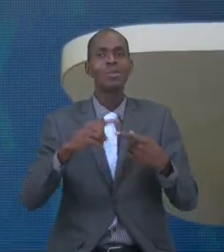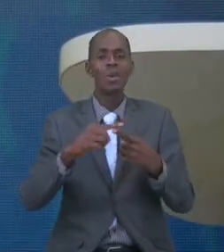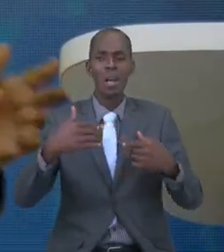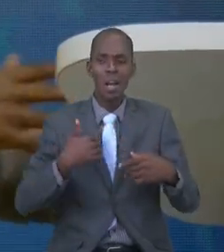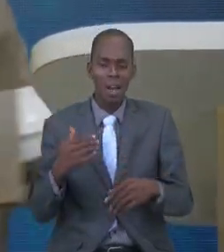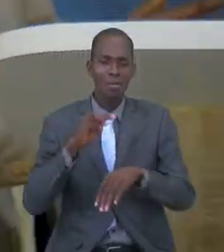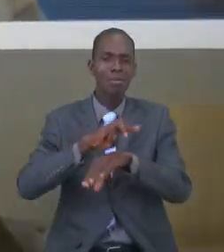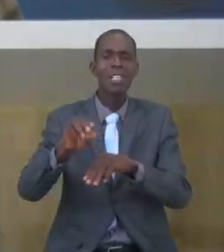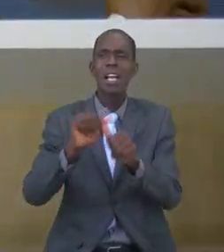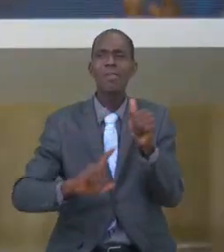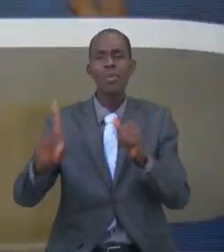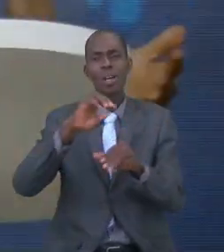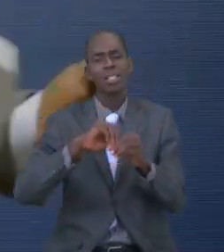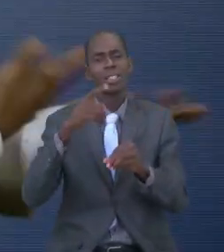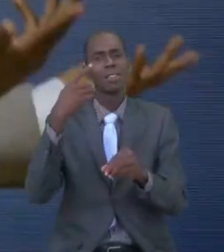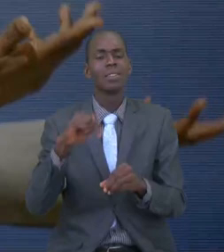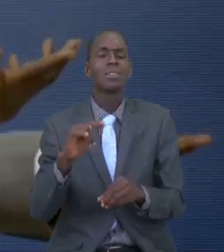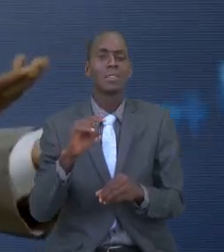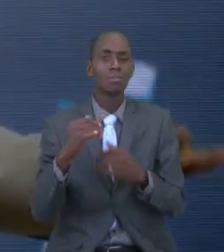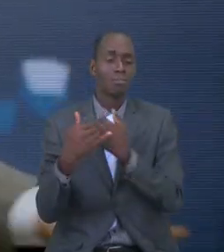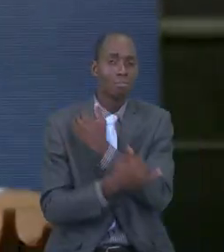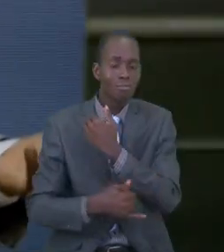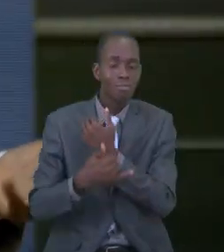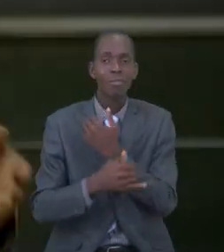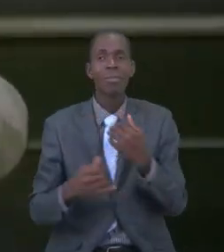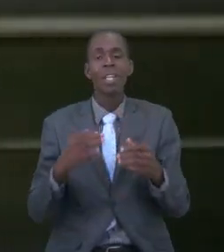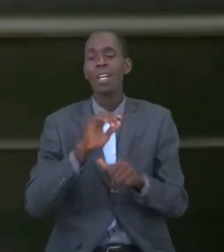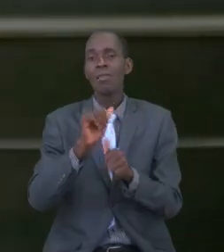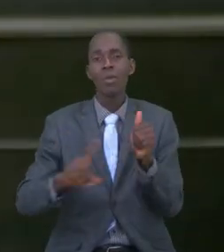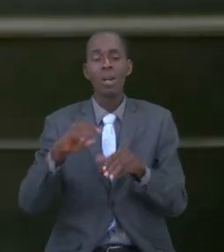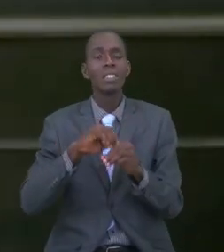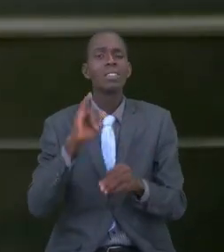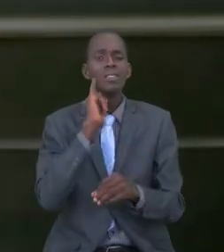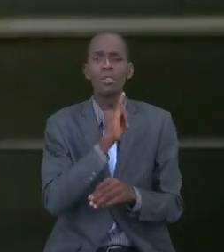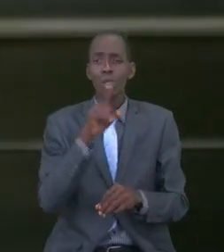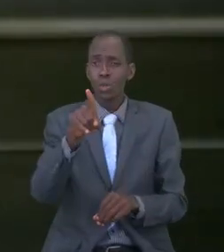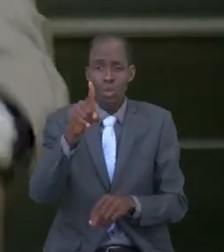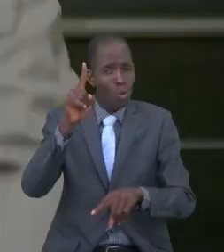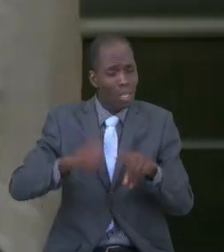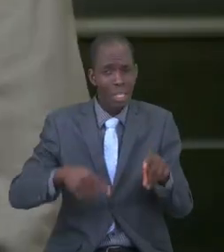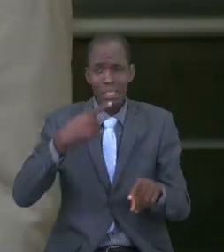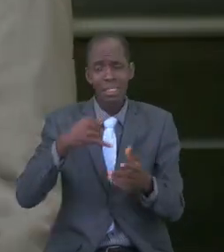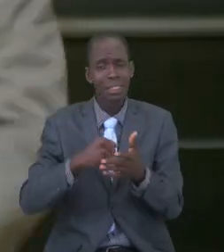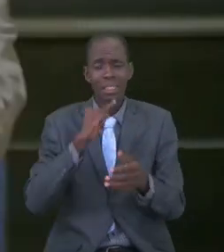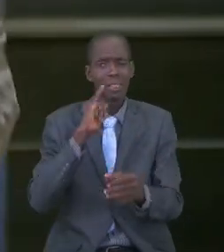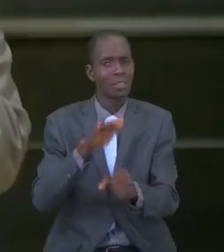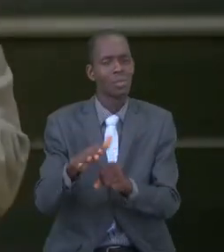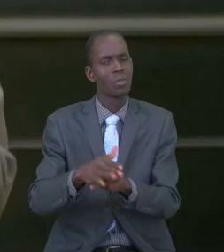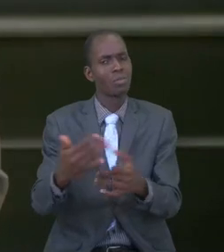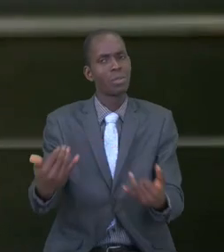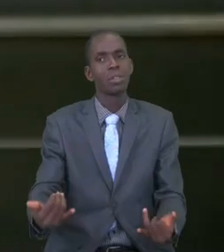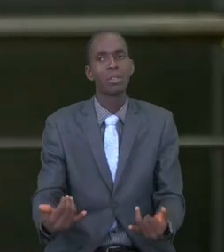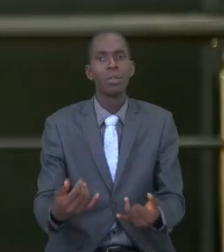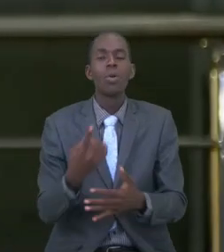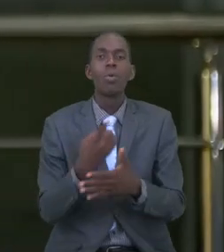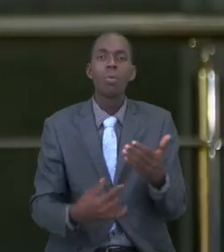the nation and beyond the nation of Israel. You cannot say it is enough. What have